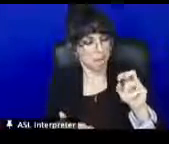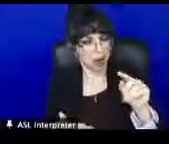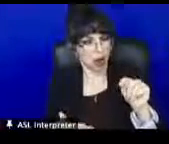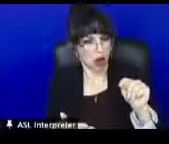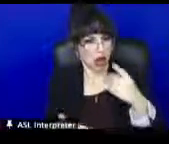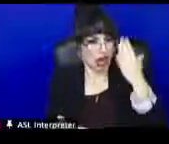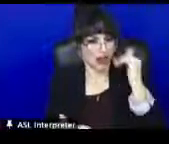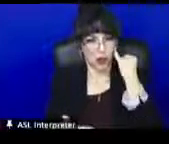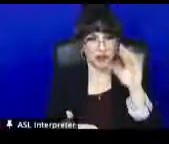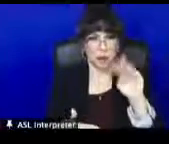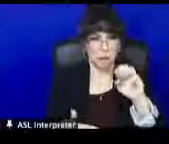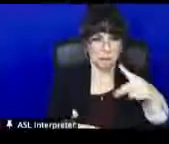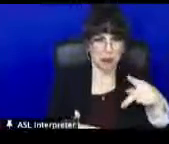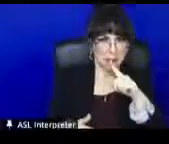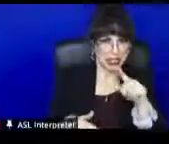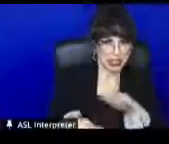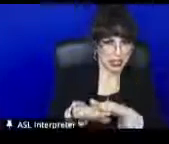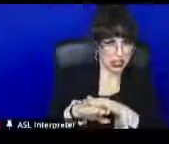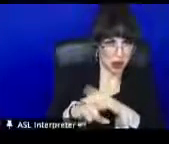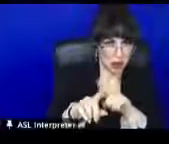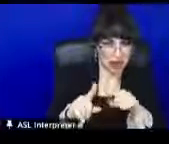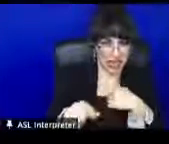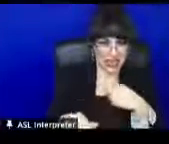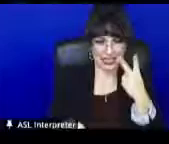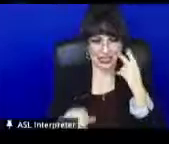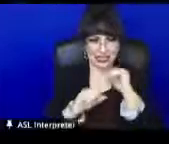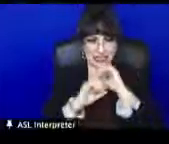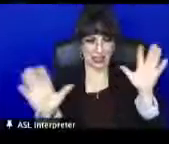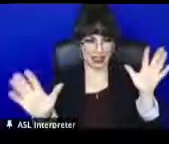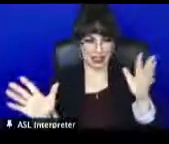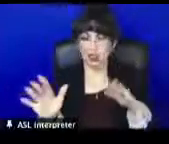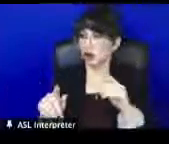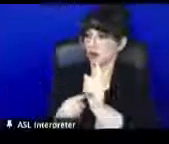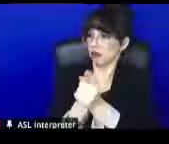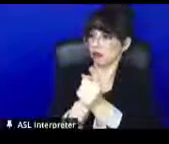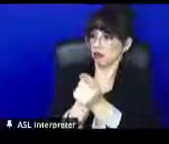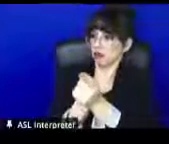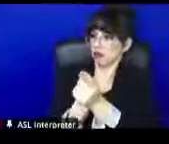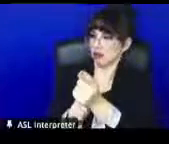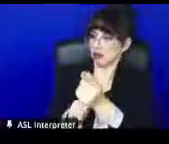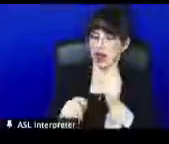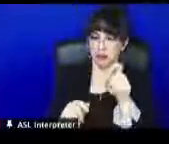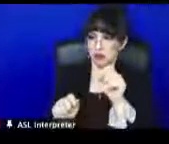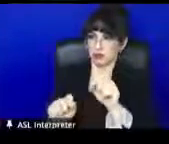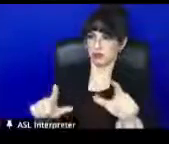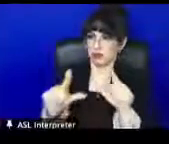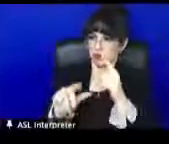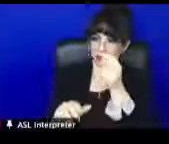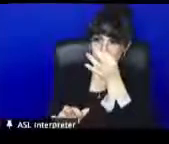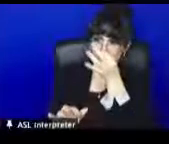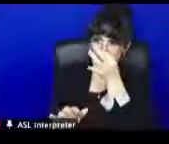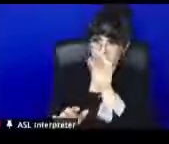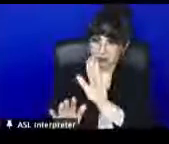me. Just a moment, please, while our Oh, you mapper got it. brings that up area up for you.